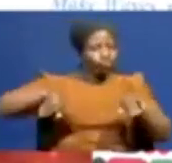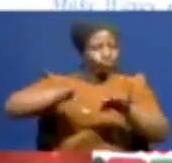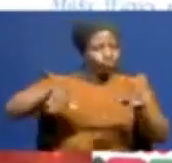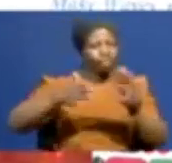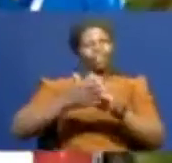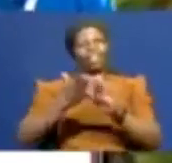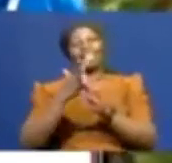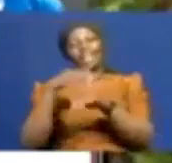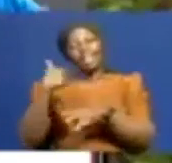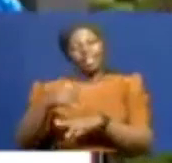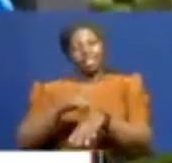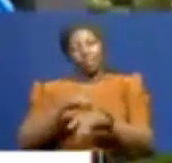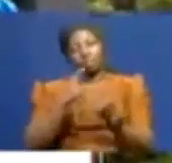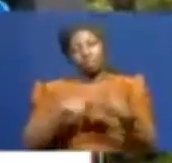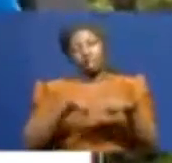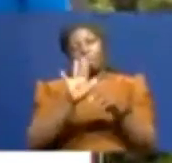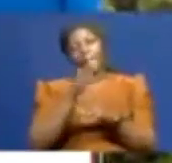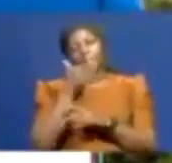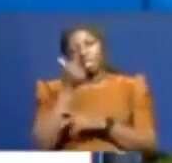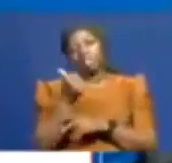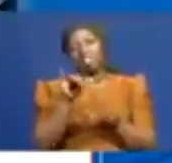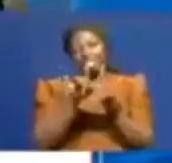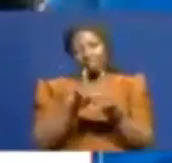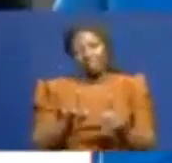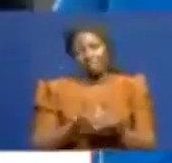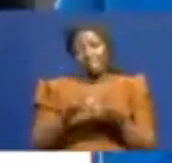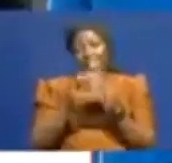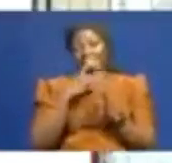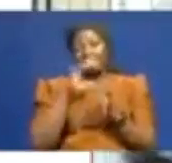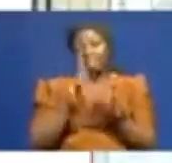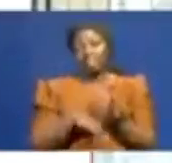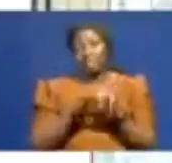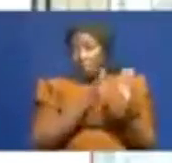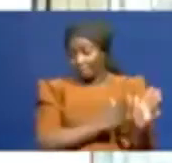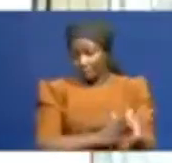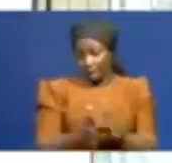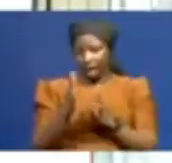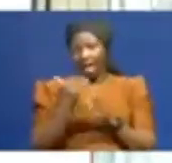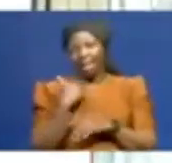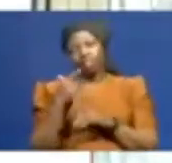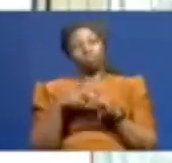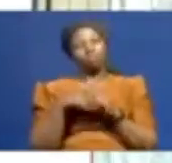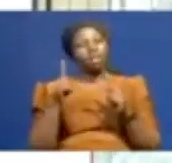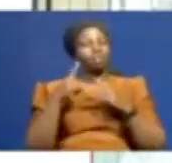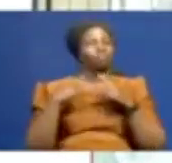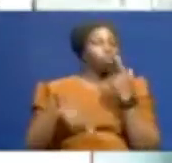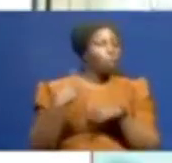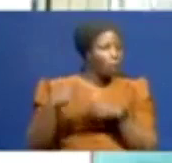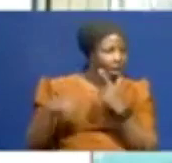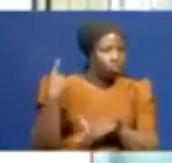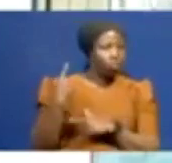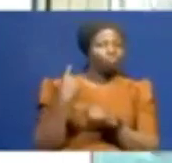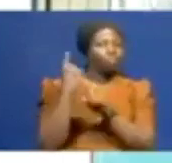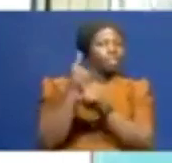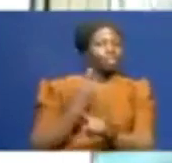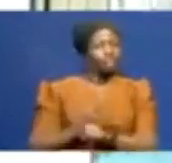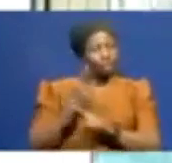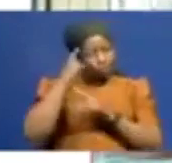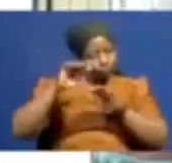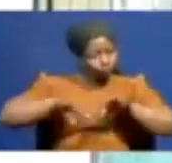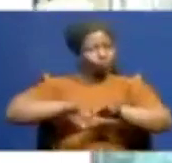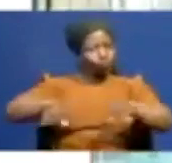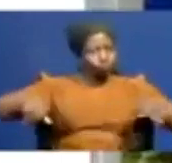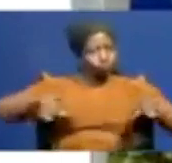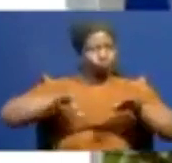you try your best. Kinara huyo pia alitokeza kwa mikakati hipo ya kuanzisha mashindano kadhaa ya uogeleaji kwenye kaunti zote